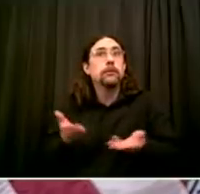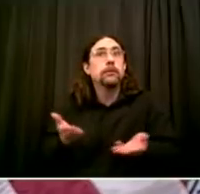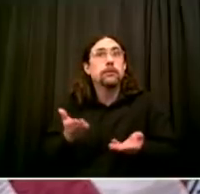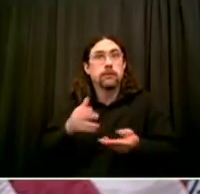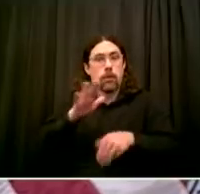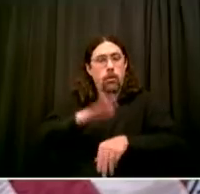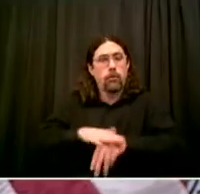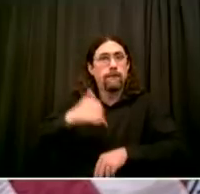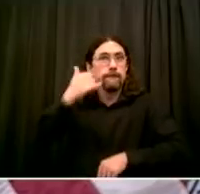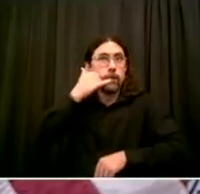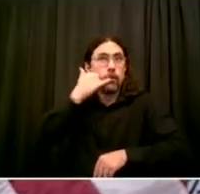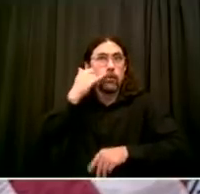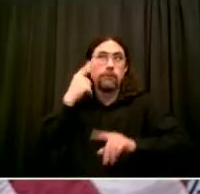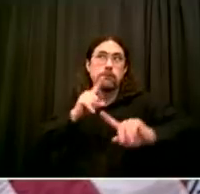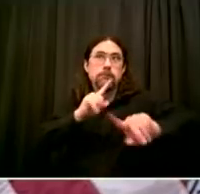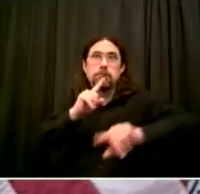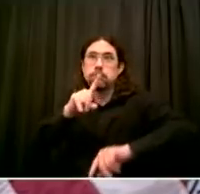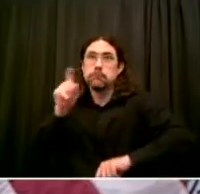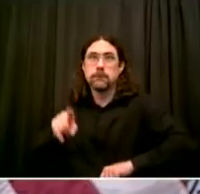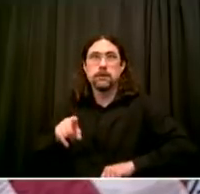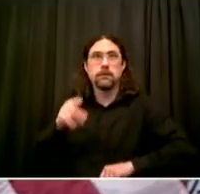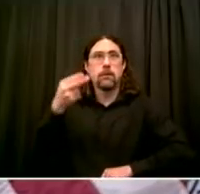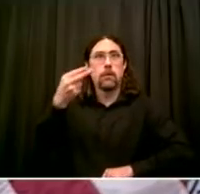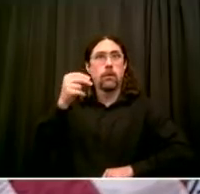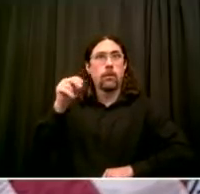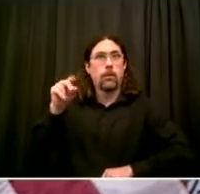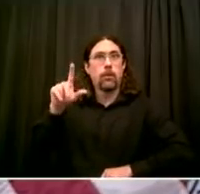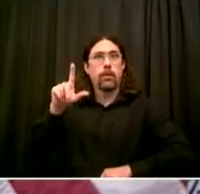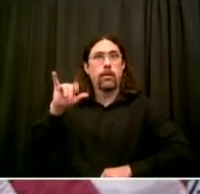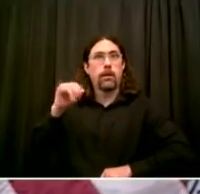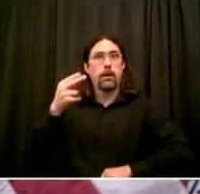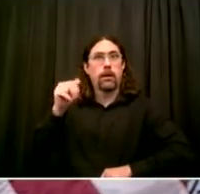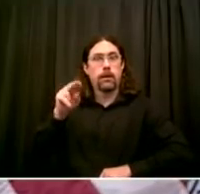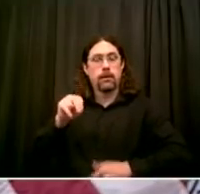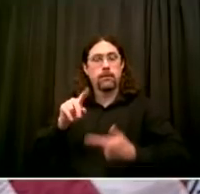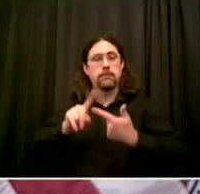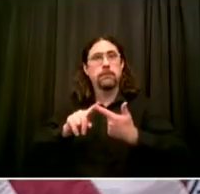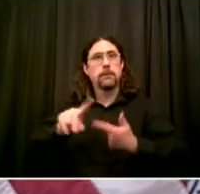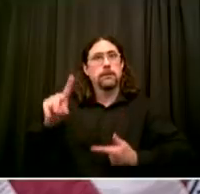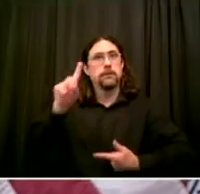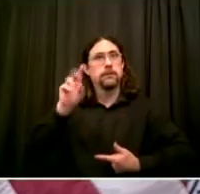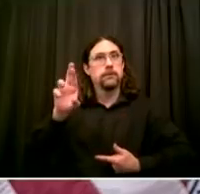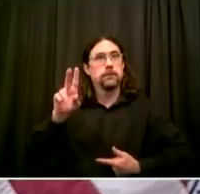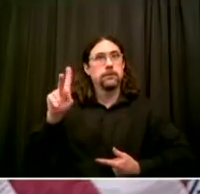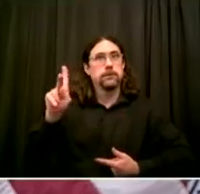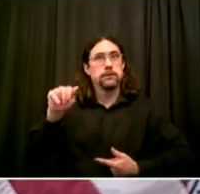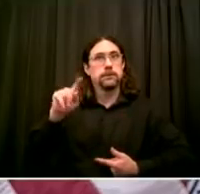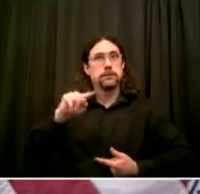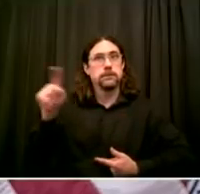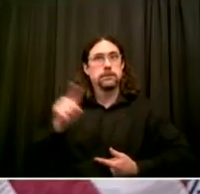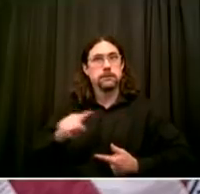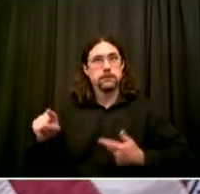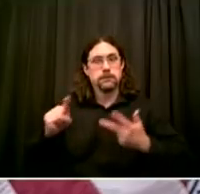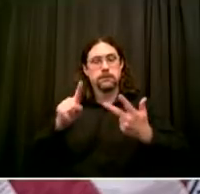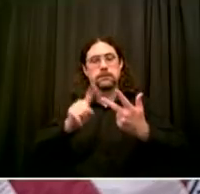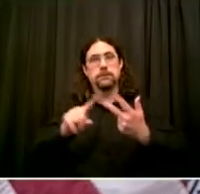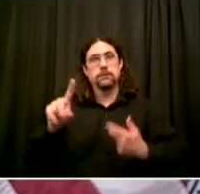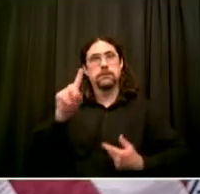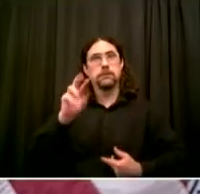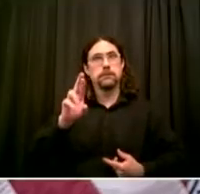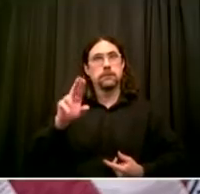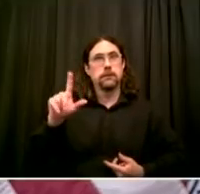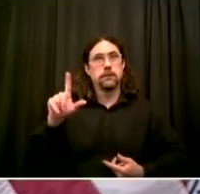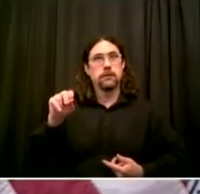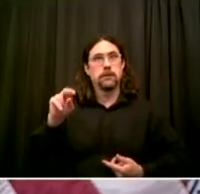of the Test and Trace Corps, Dr. Long, and Director of Isolation for the Test and Trace Corps, Dr. Johnson, on the phone.